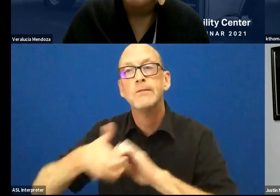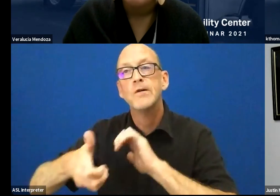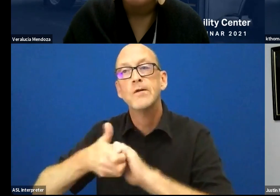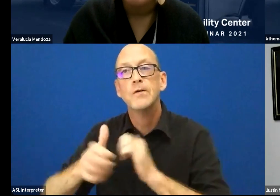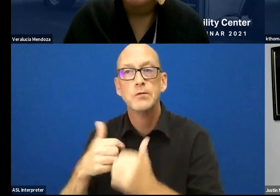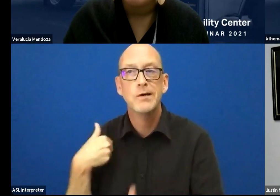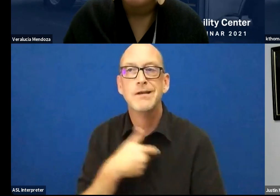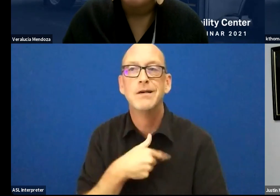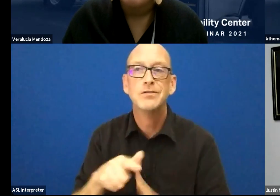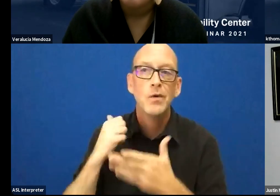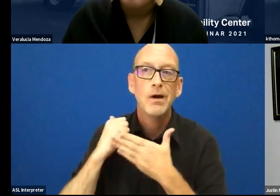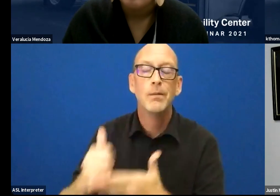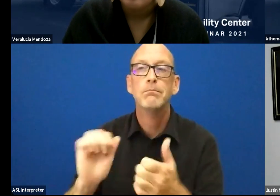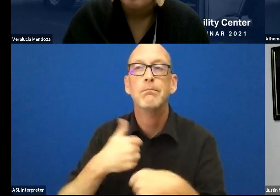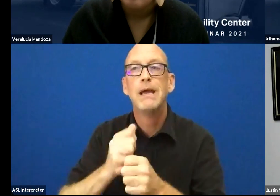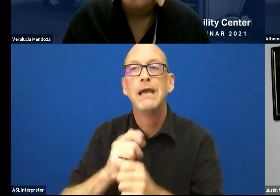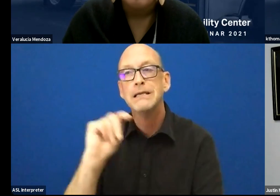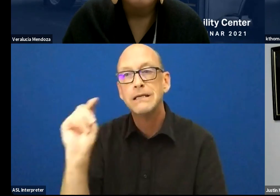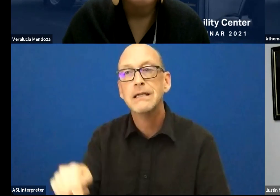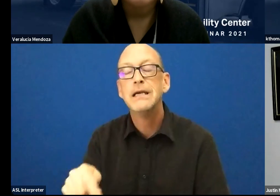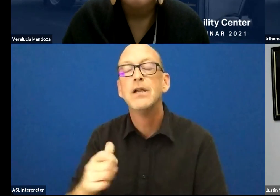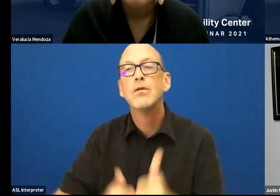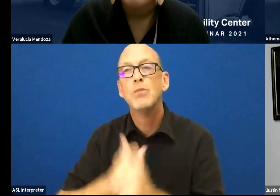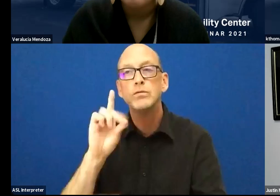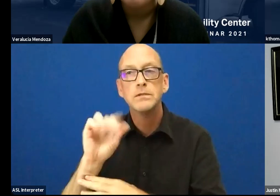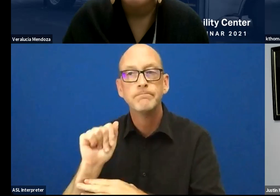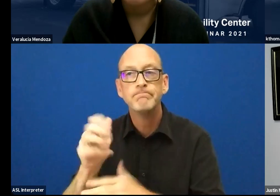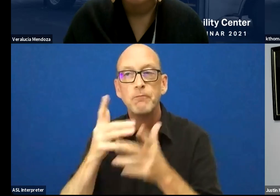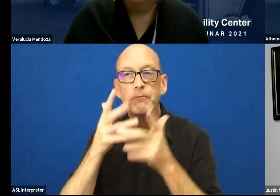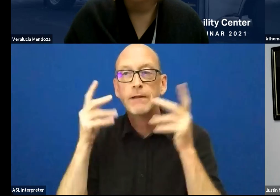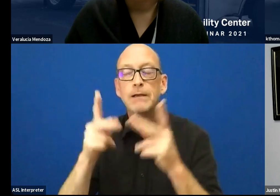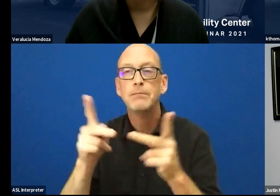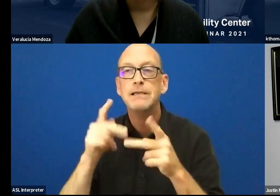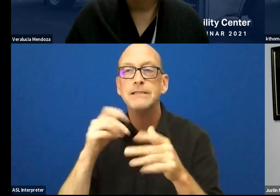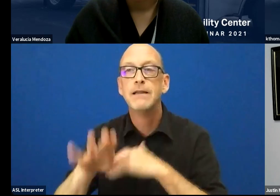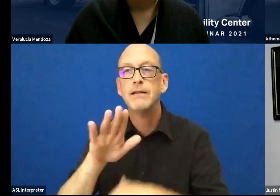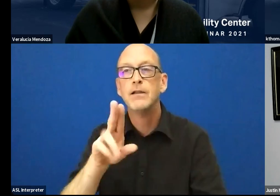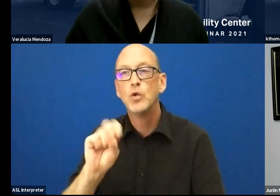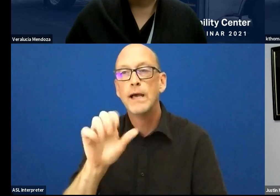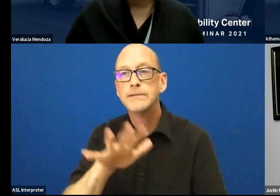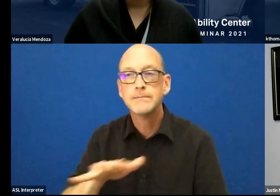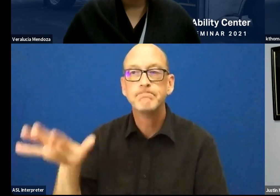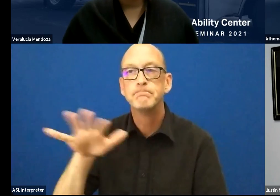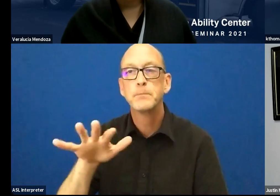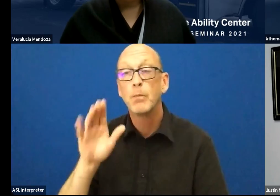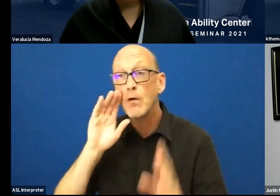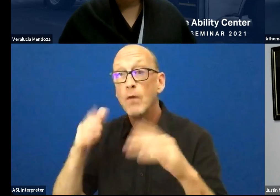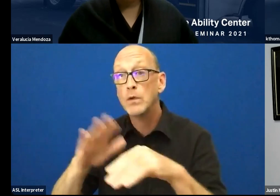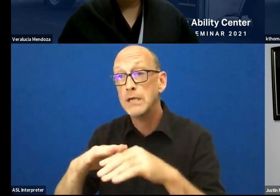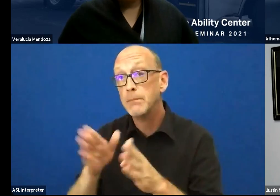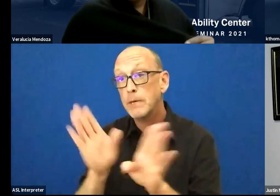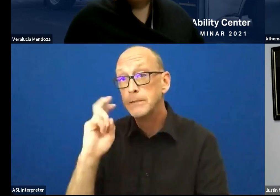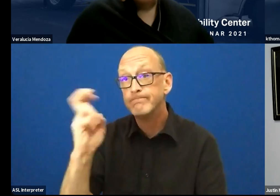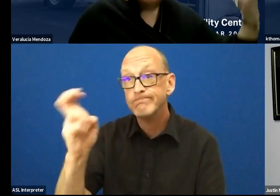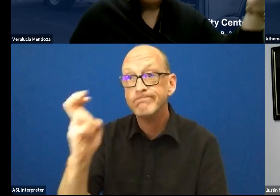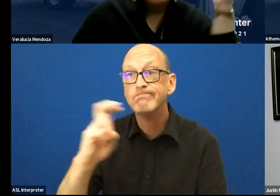us to help make Toledo the most disability-friendly community in the country. This year, with our focus on public transit, it was